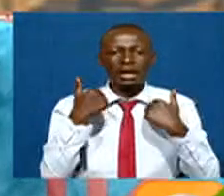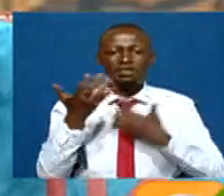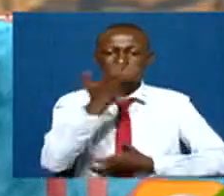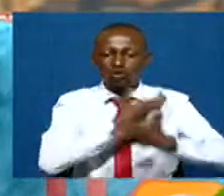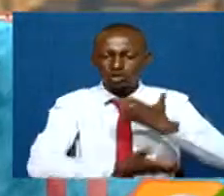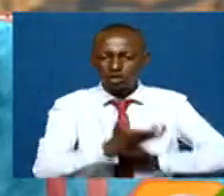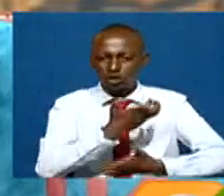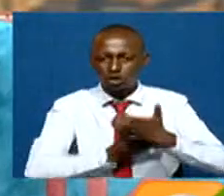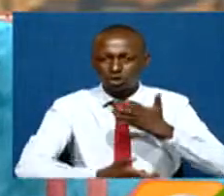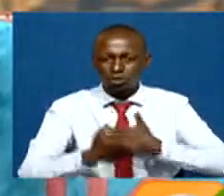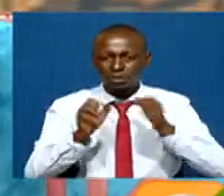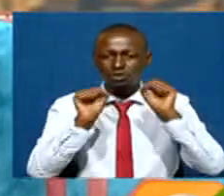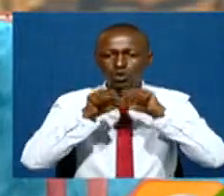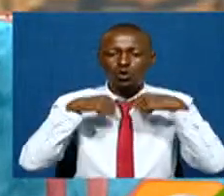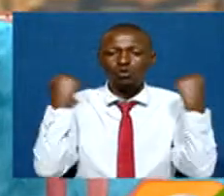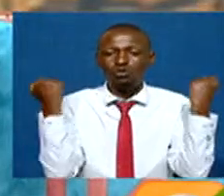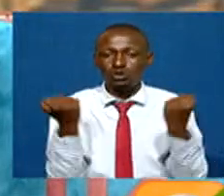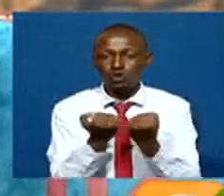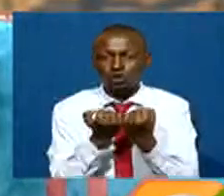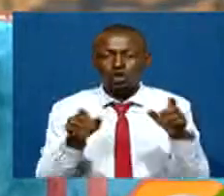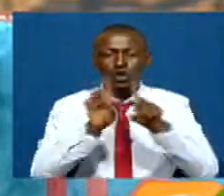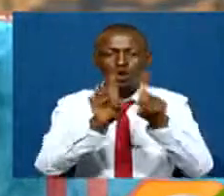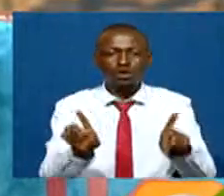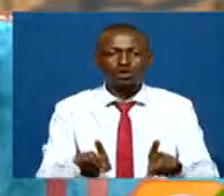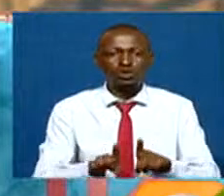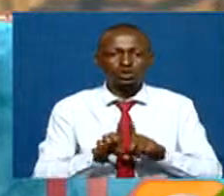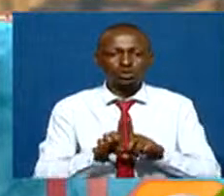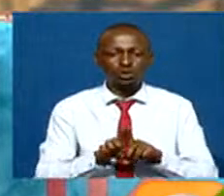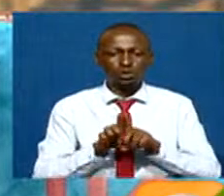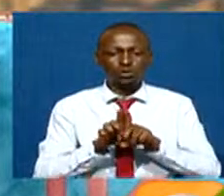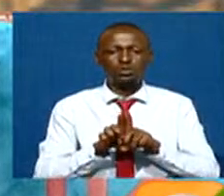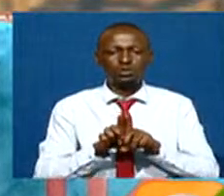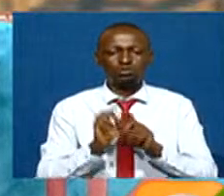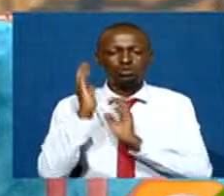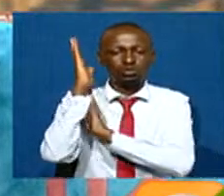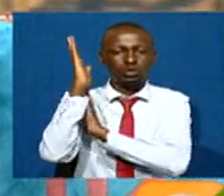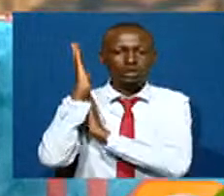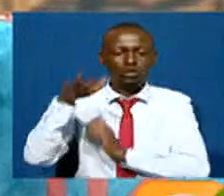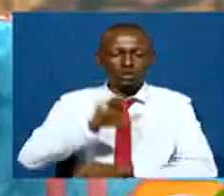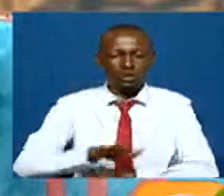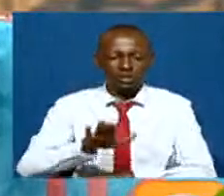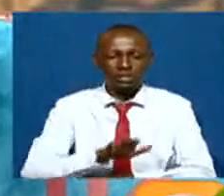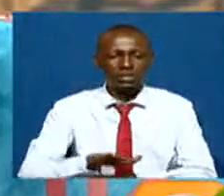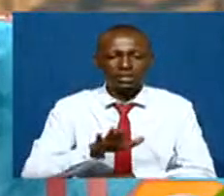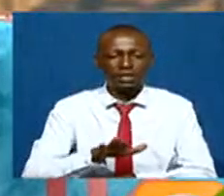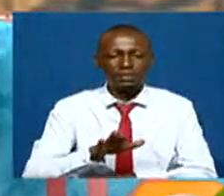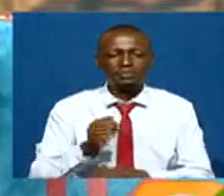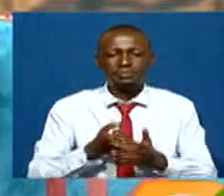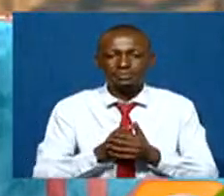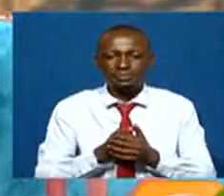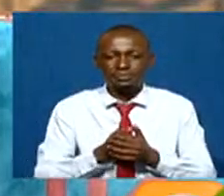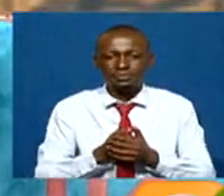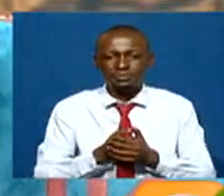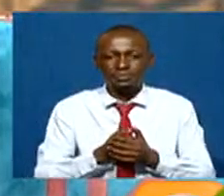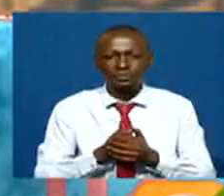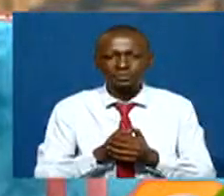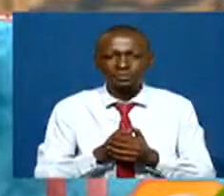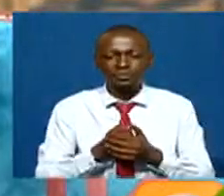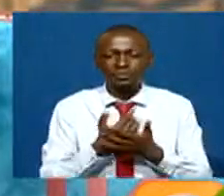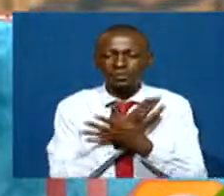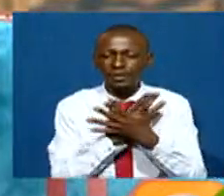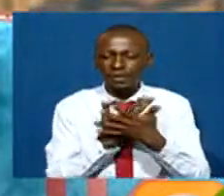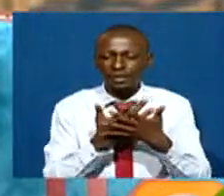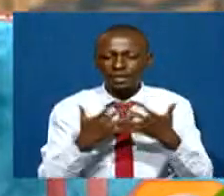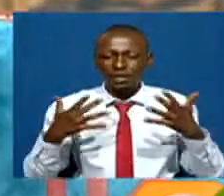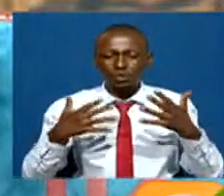side, from the social side, and even from security perspective. Yeah. Because we've learned that anywhere you put